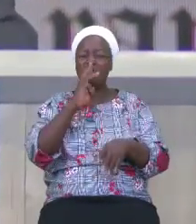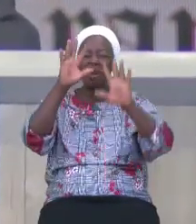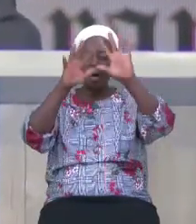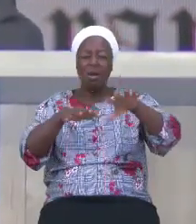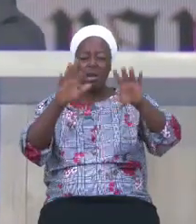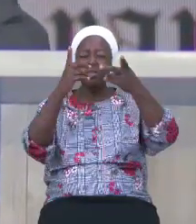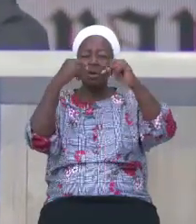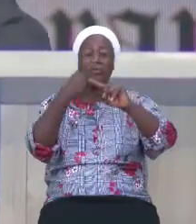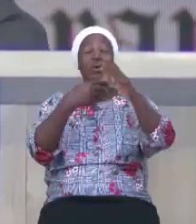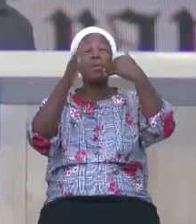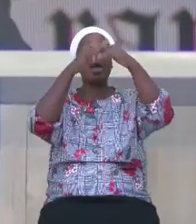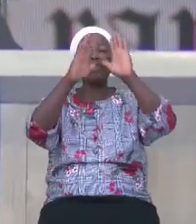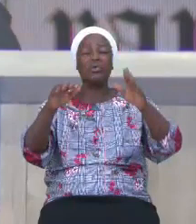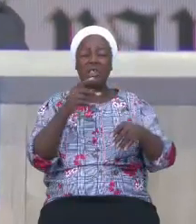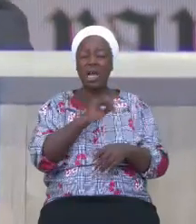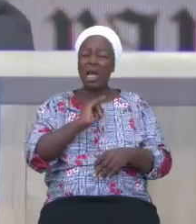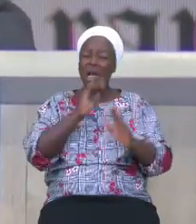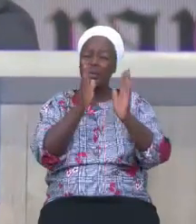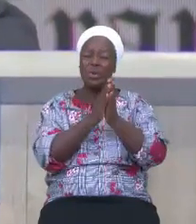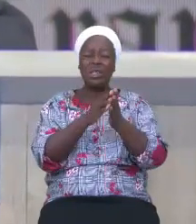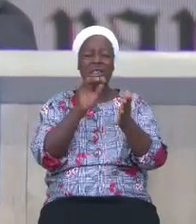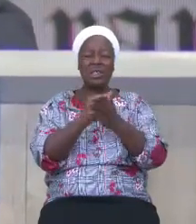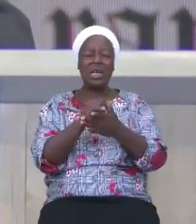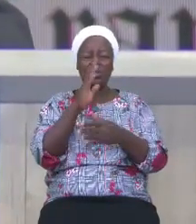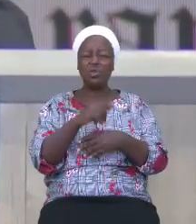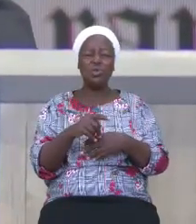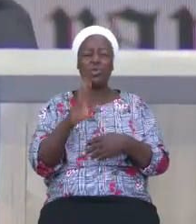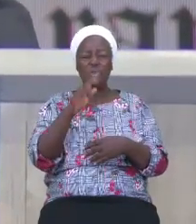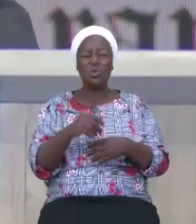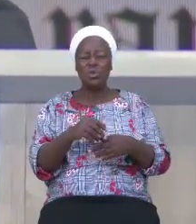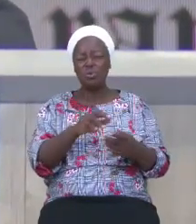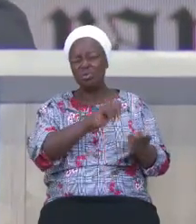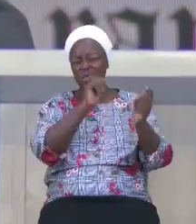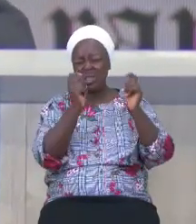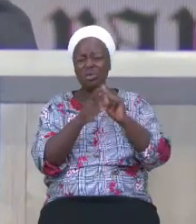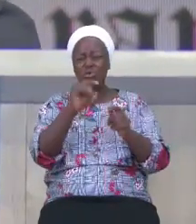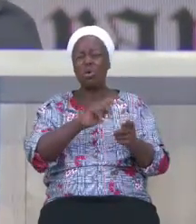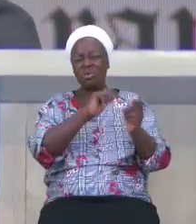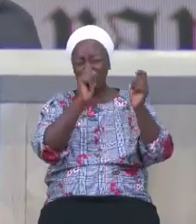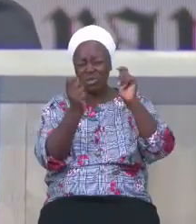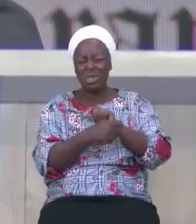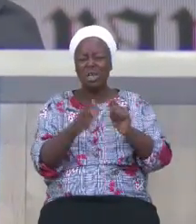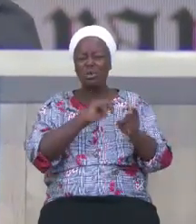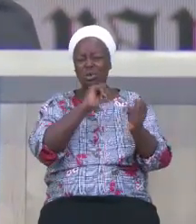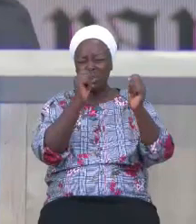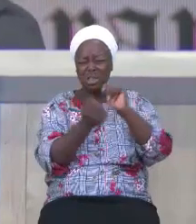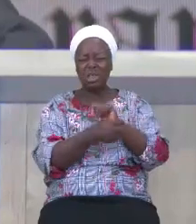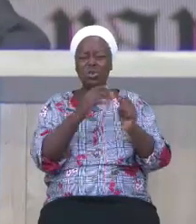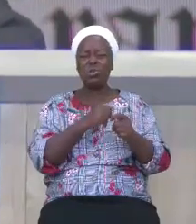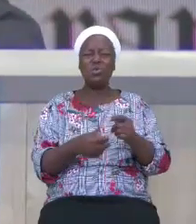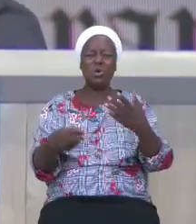from heaven, I pray that your regeneration, your restoration, your recovery, and